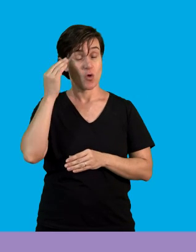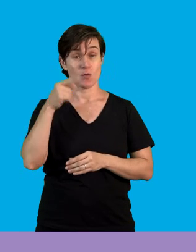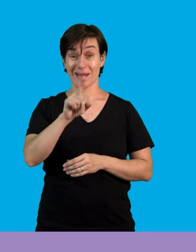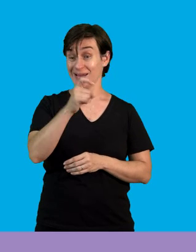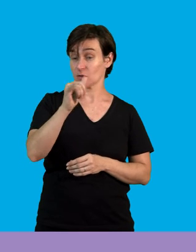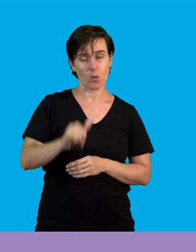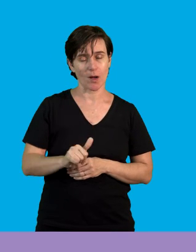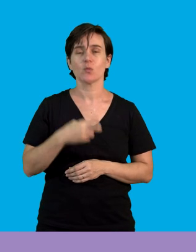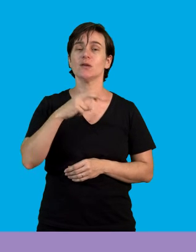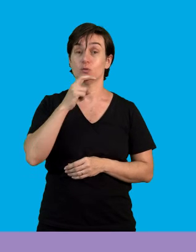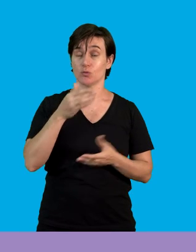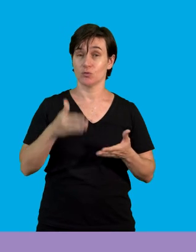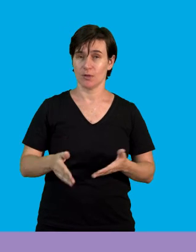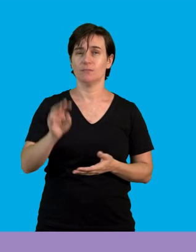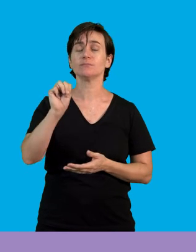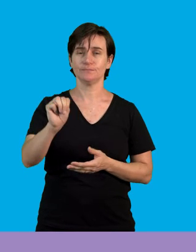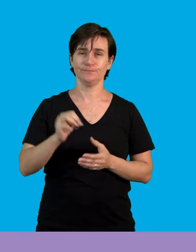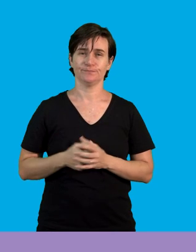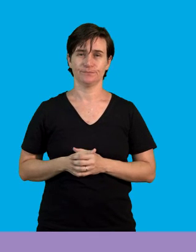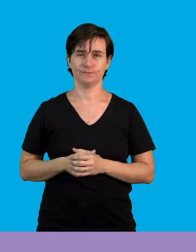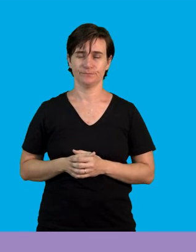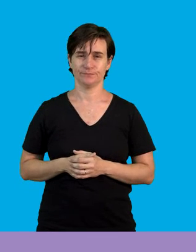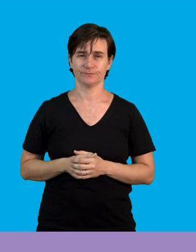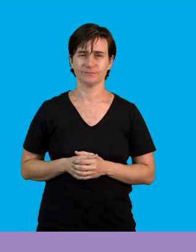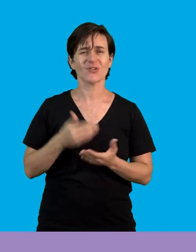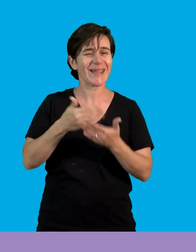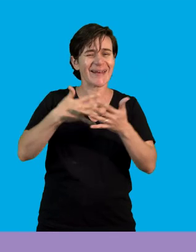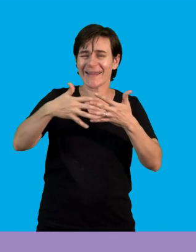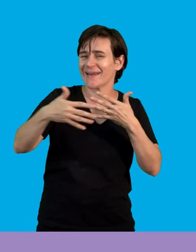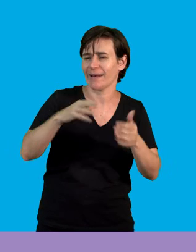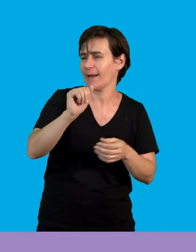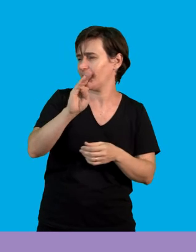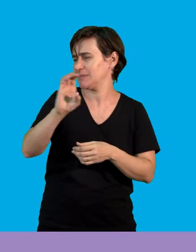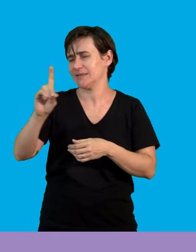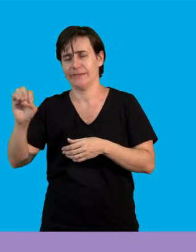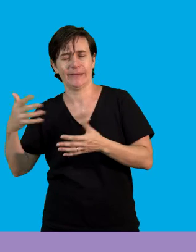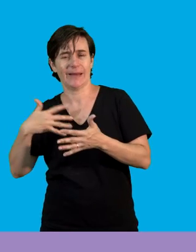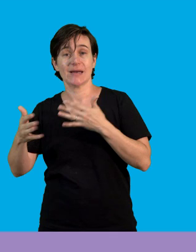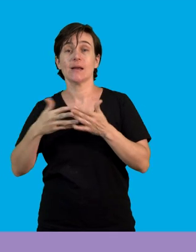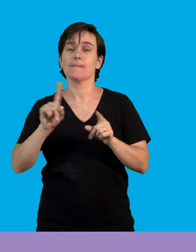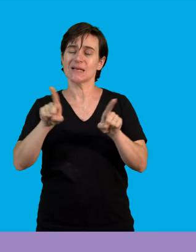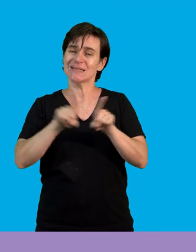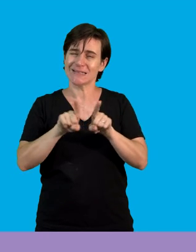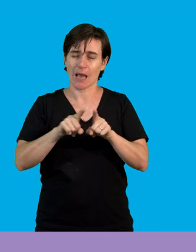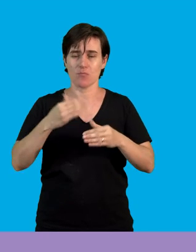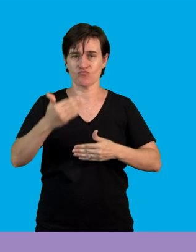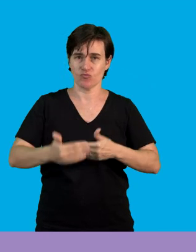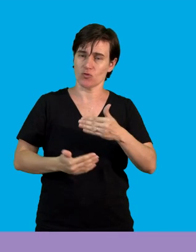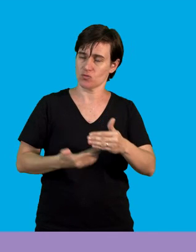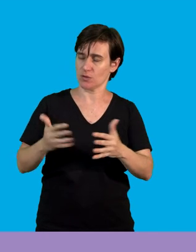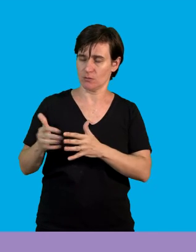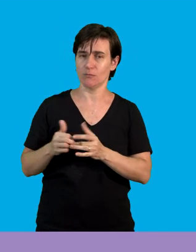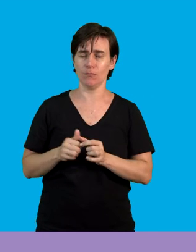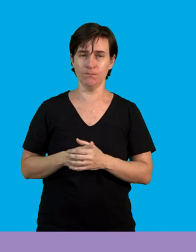not x or y, it's m. So it shows that it can come in any form, but the method is still the same.